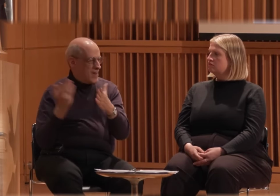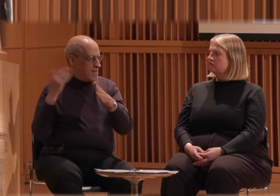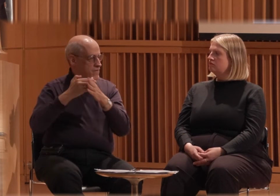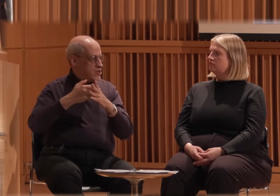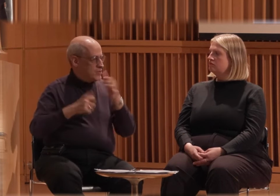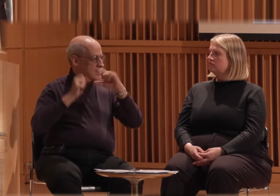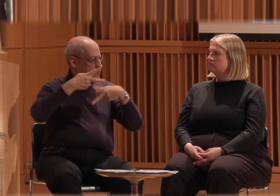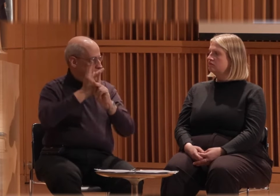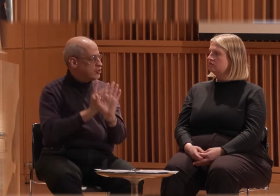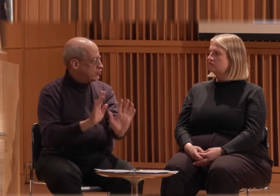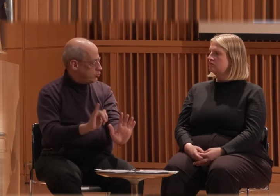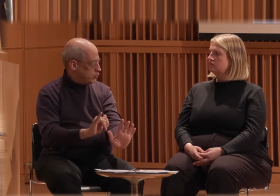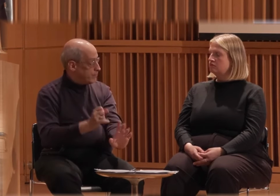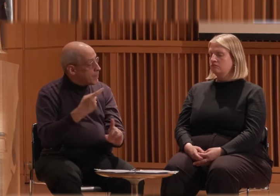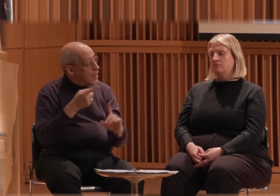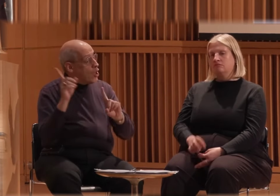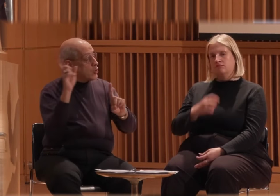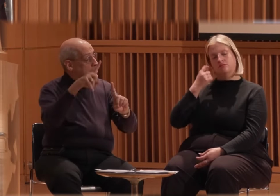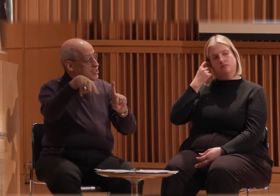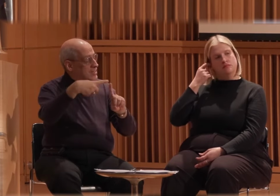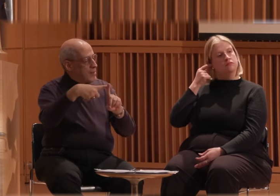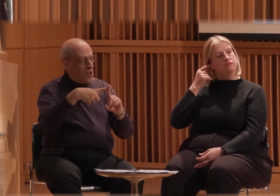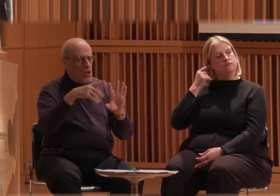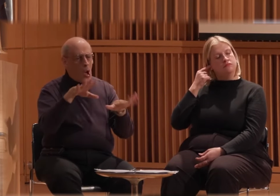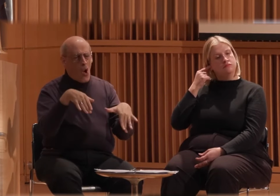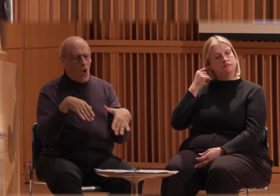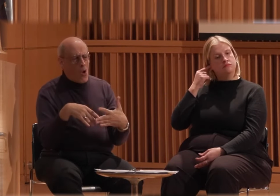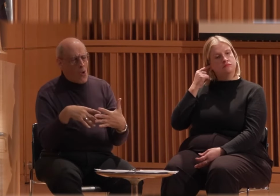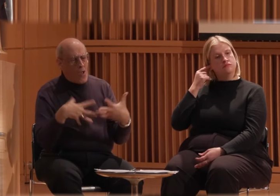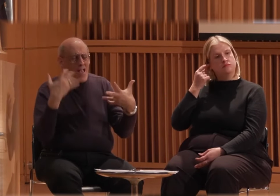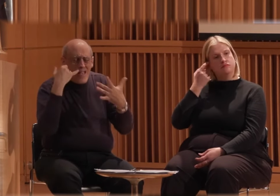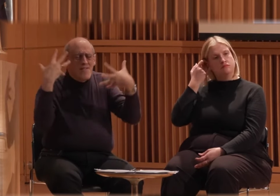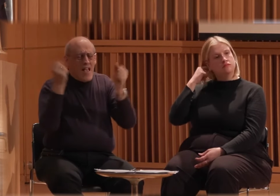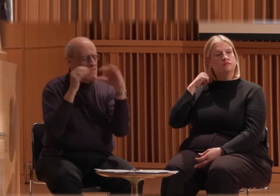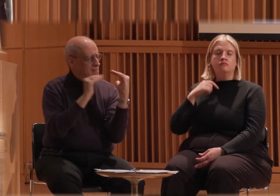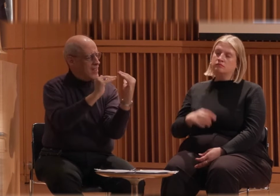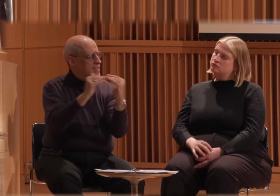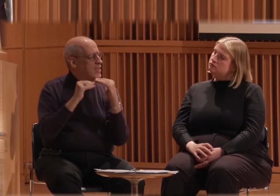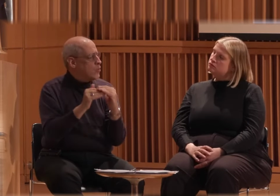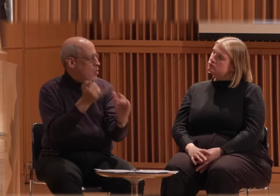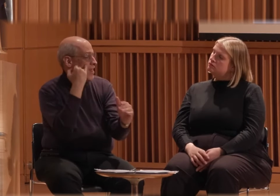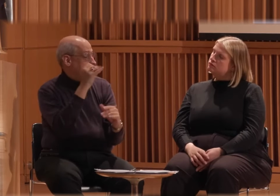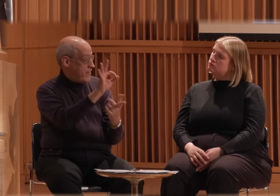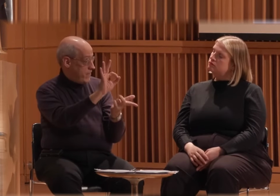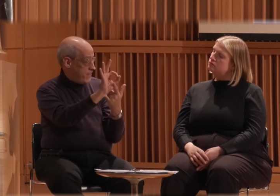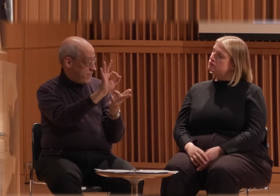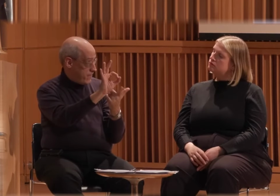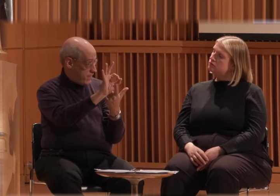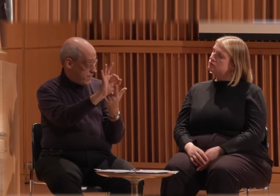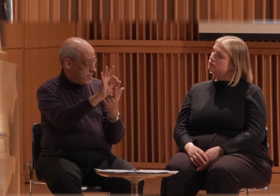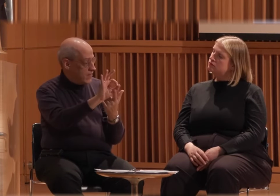well. The question of, if everything were equalized somehow